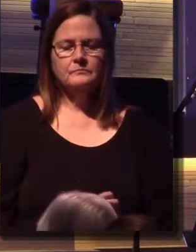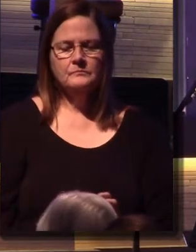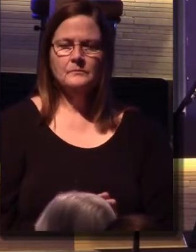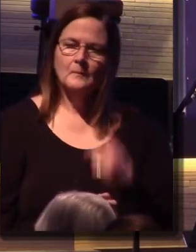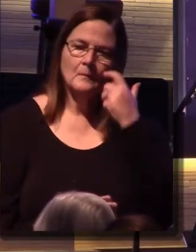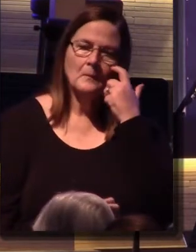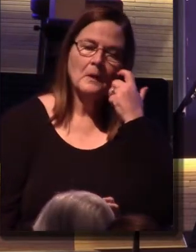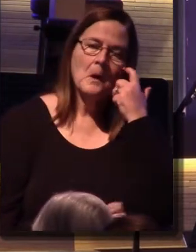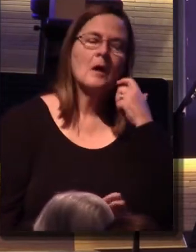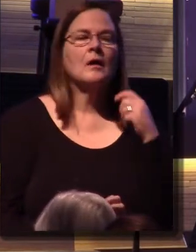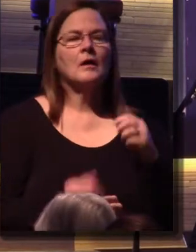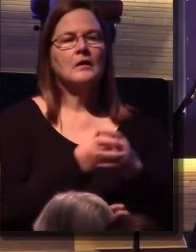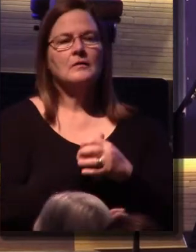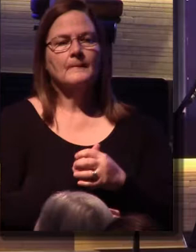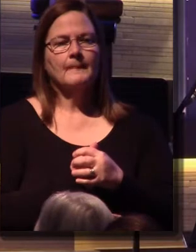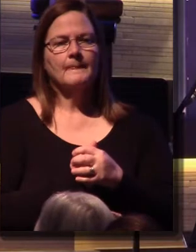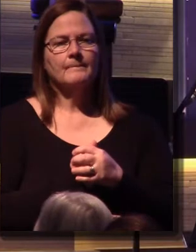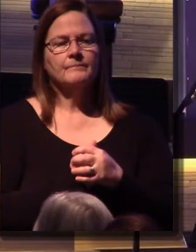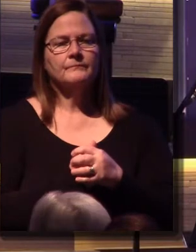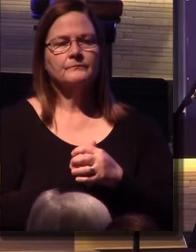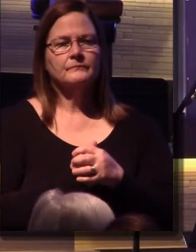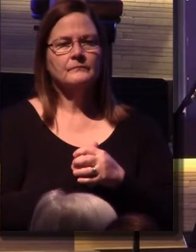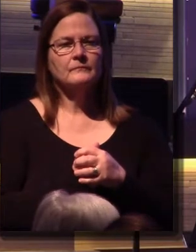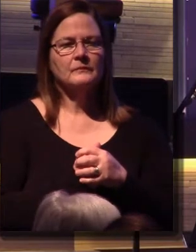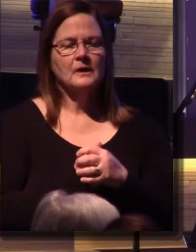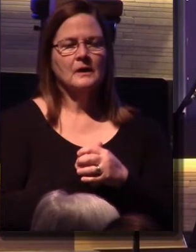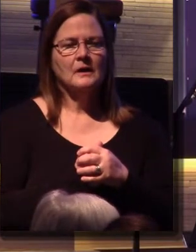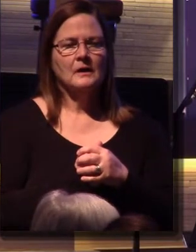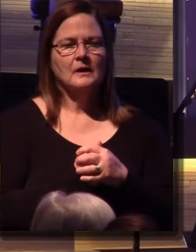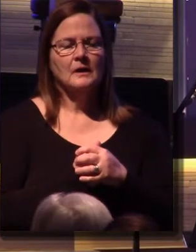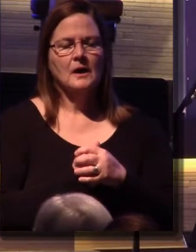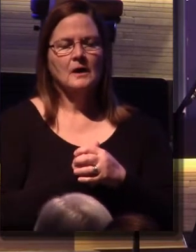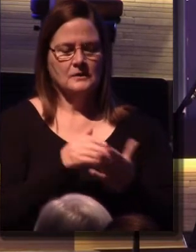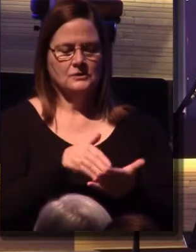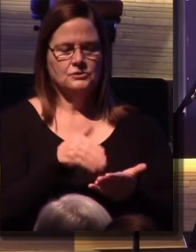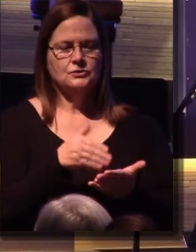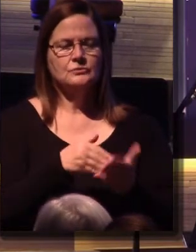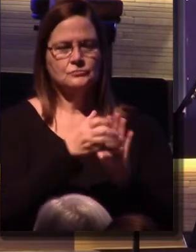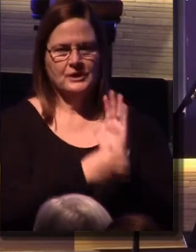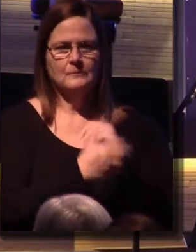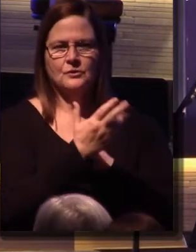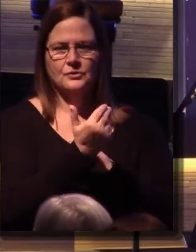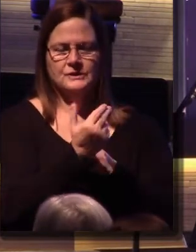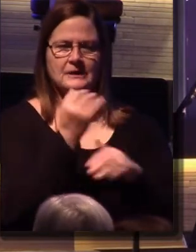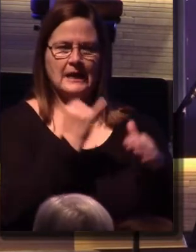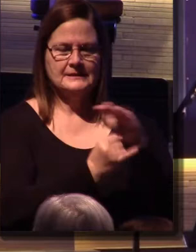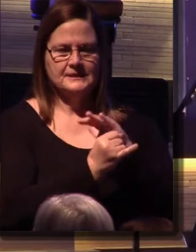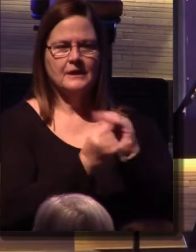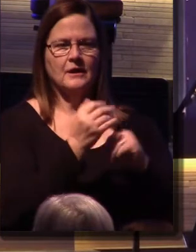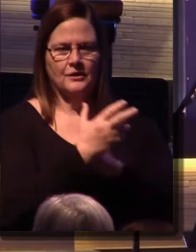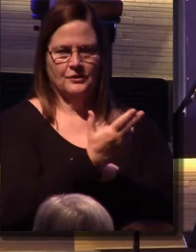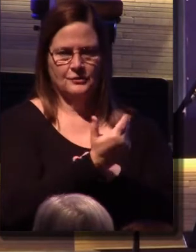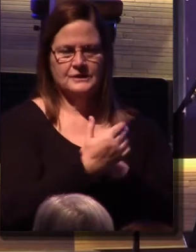us. Look with me, if you will, quickly at so you understand what I mean by universal language. Look with me at chapter 13